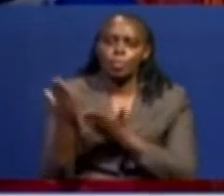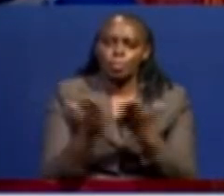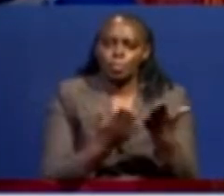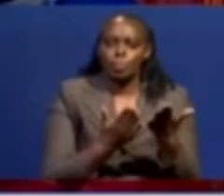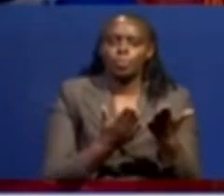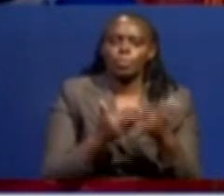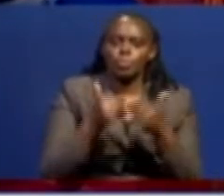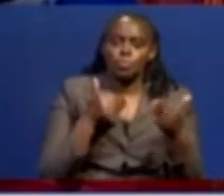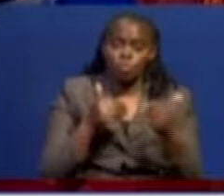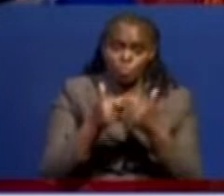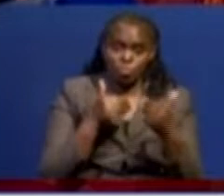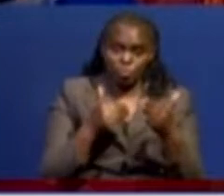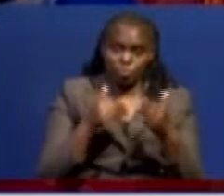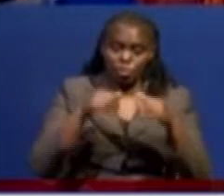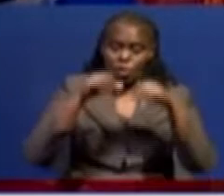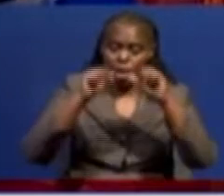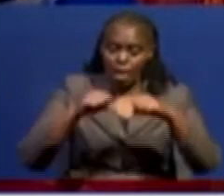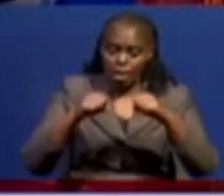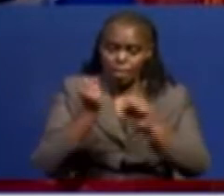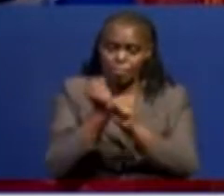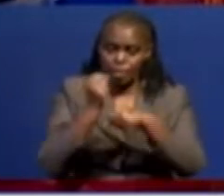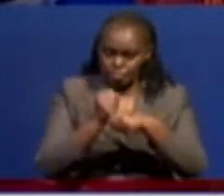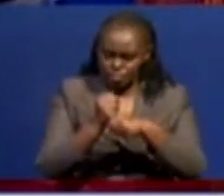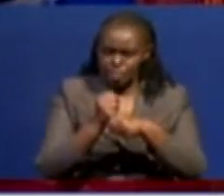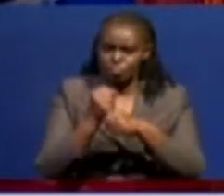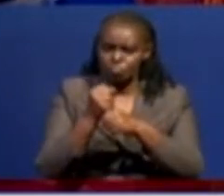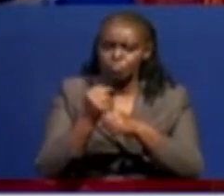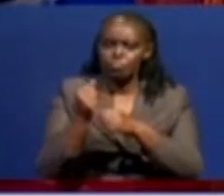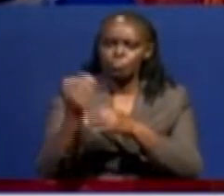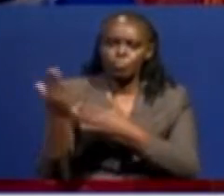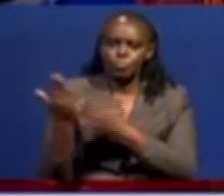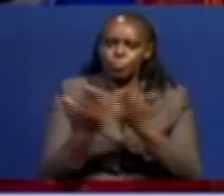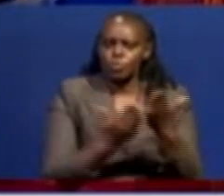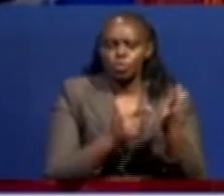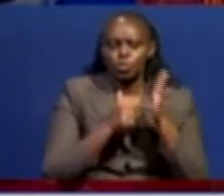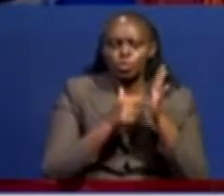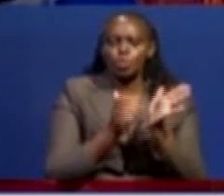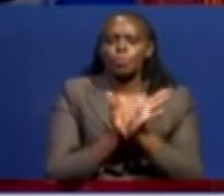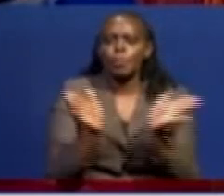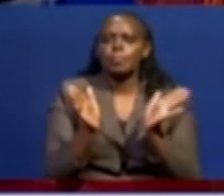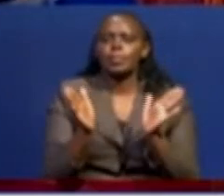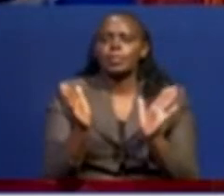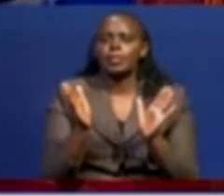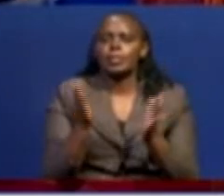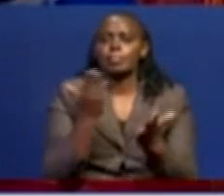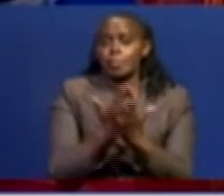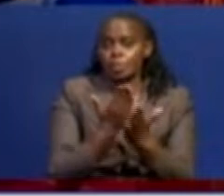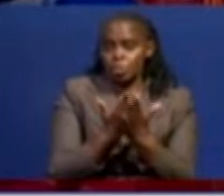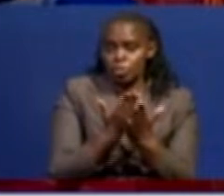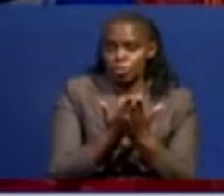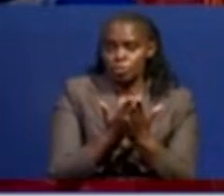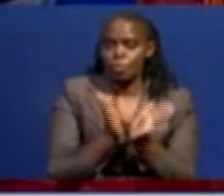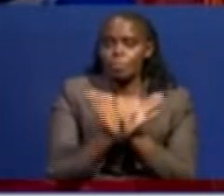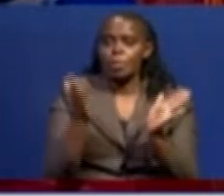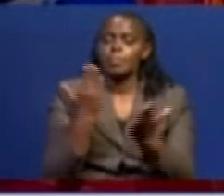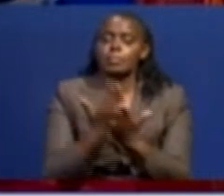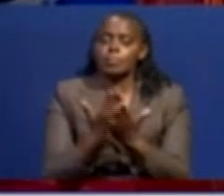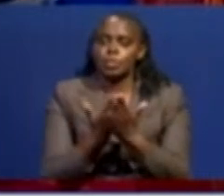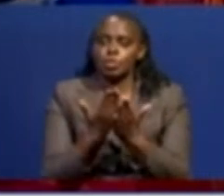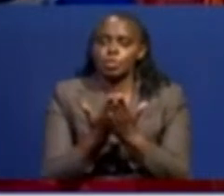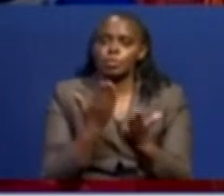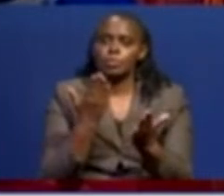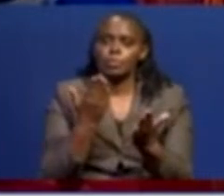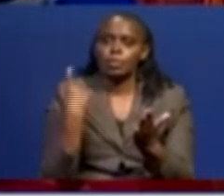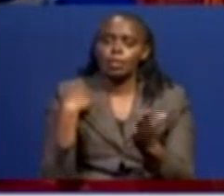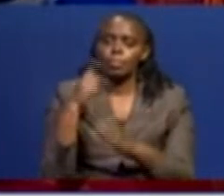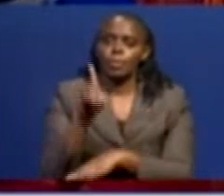circumstances that pre-existed before these resolutions were met? Was there a public petition? Yes, there